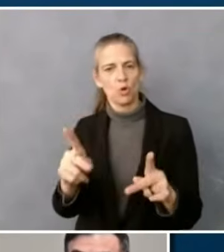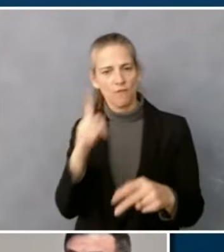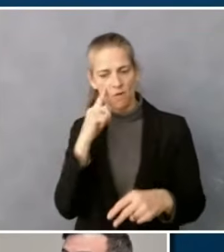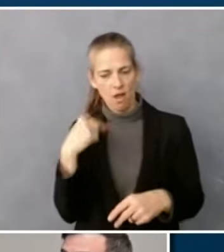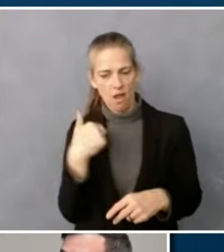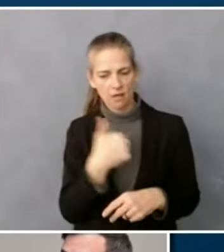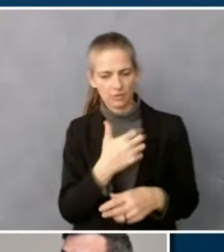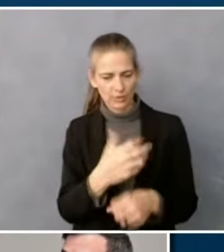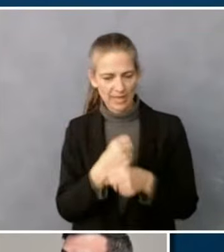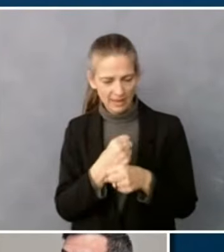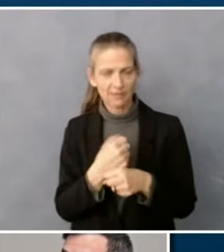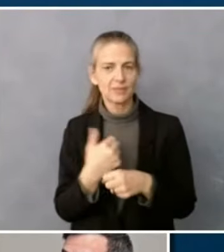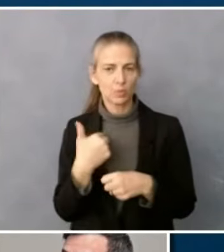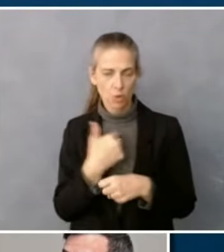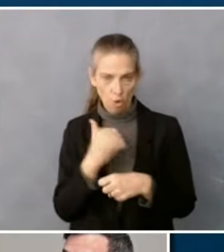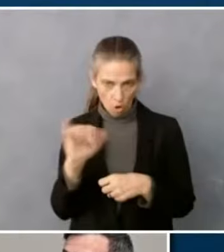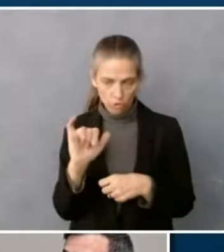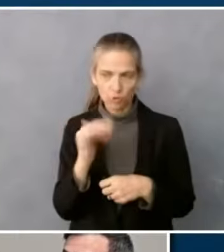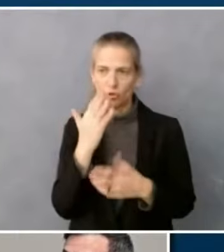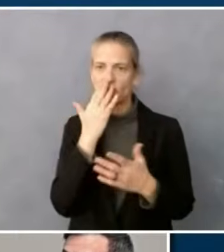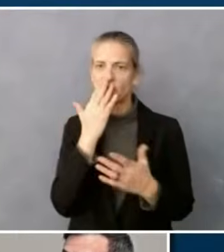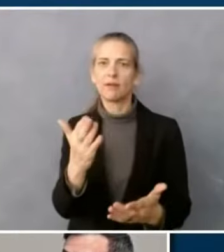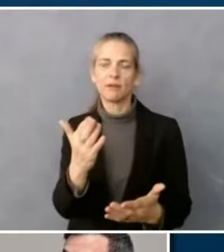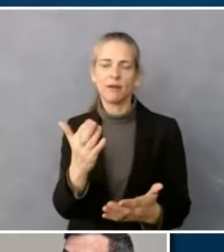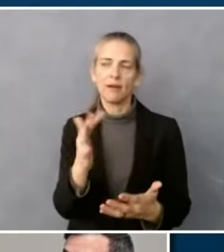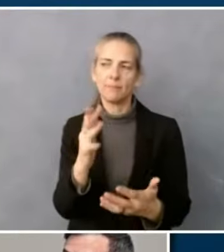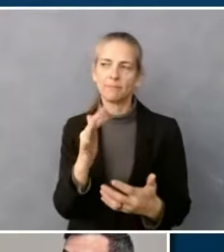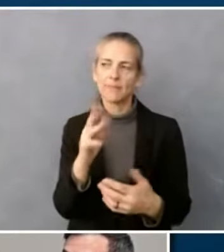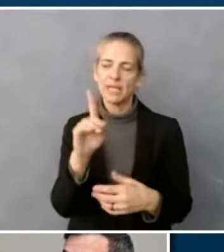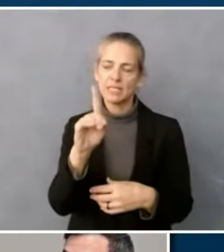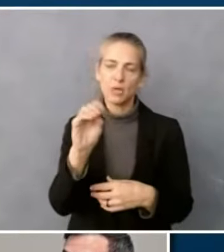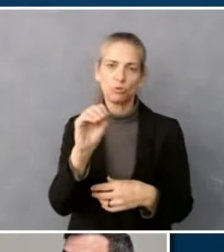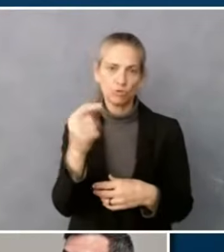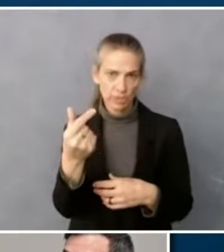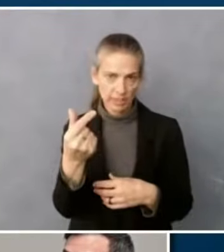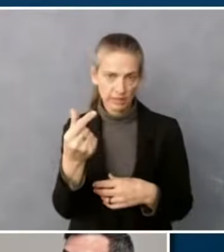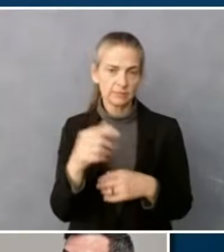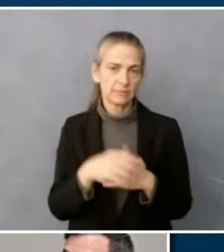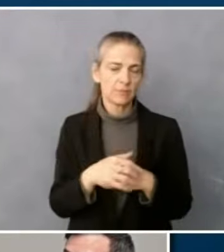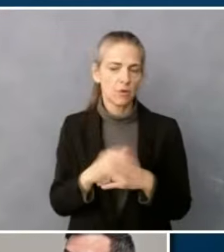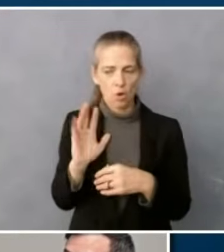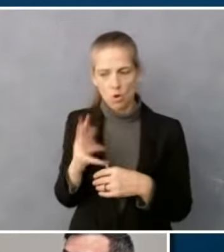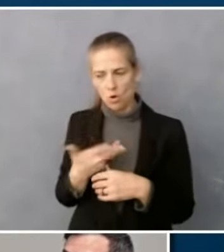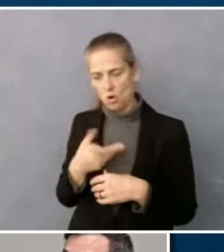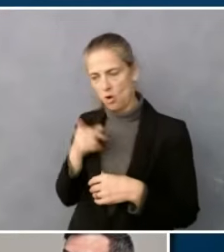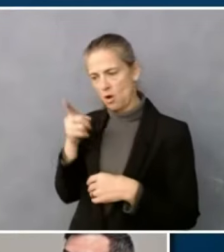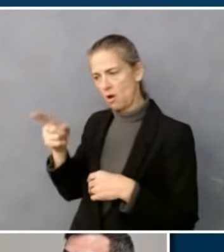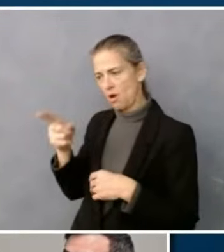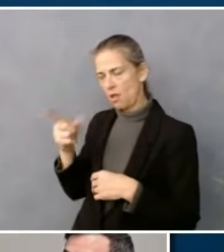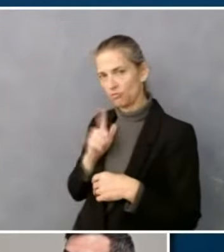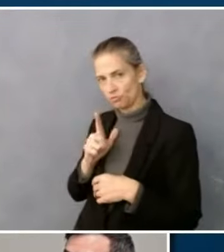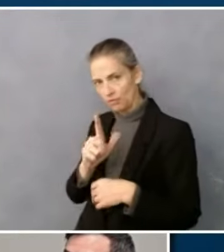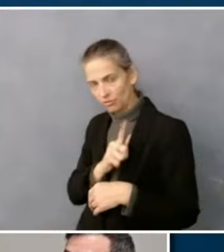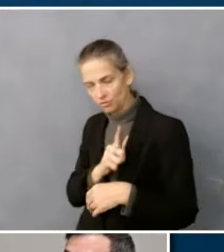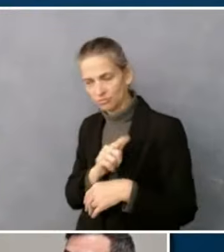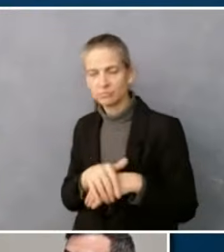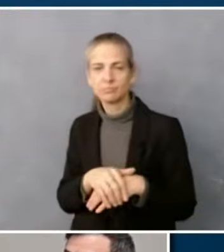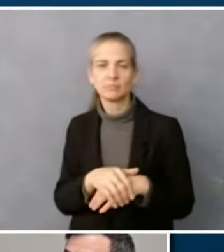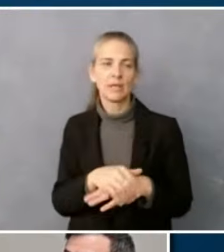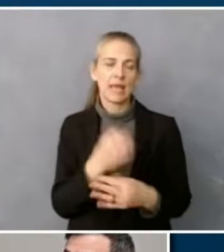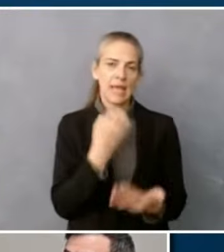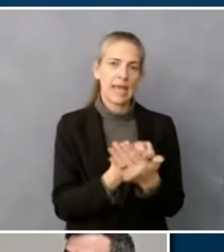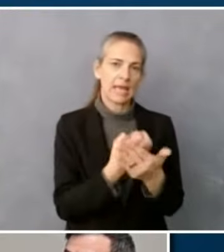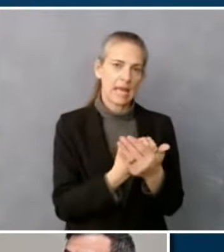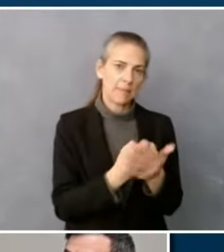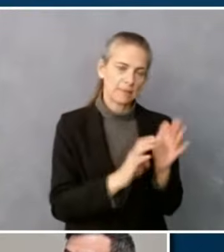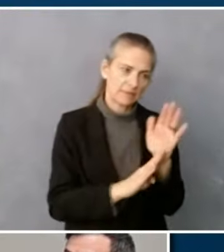this. We'd also like to thank DLG, our legislators, our Economic Development Cabinet